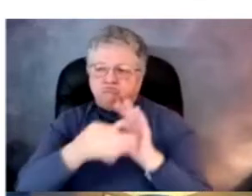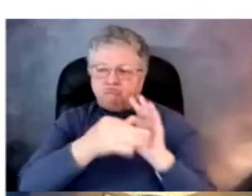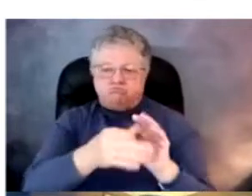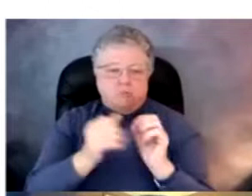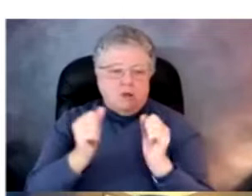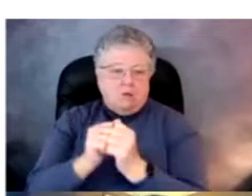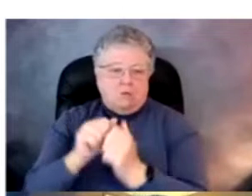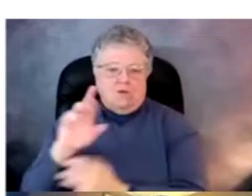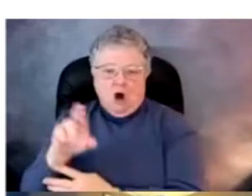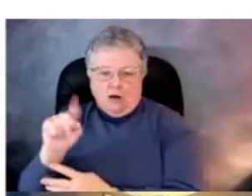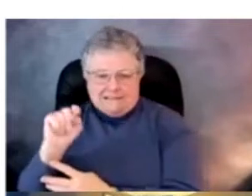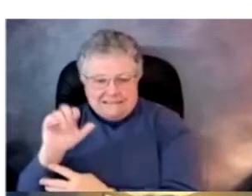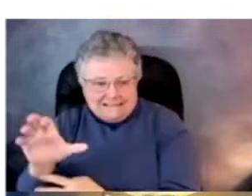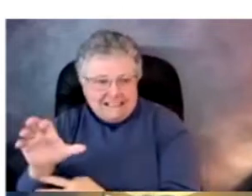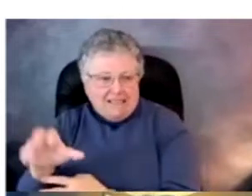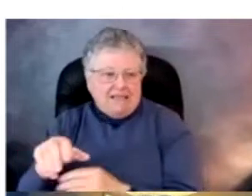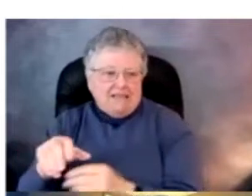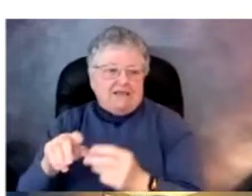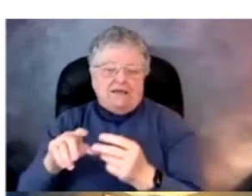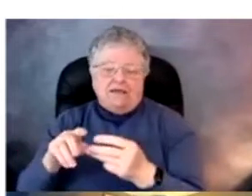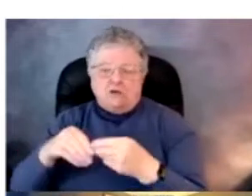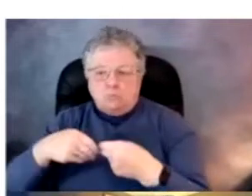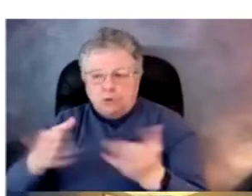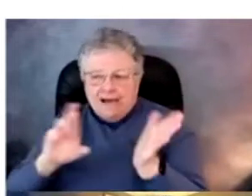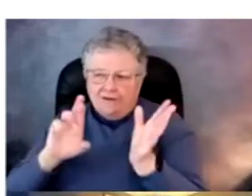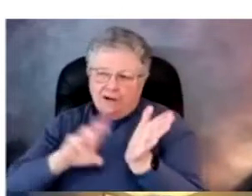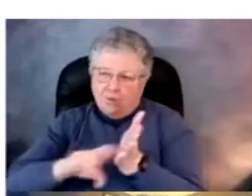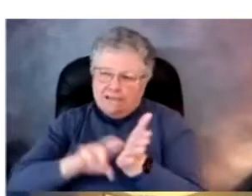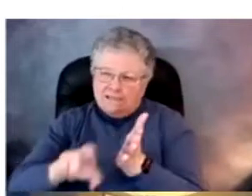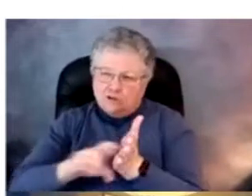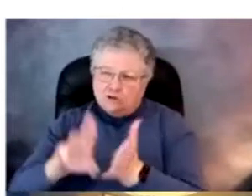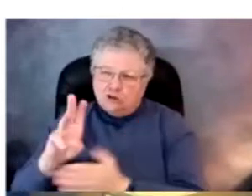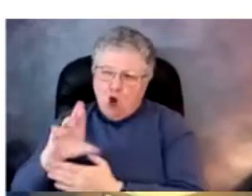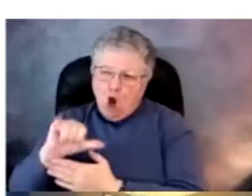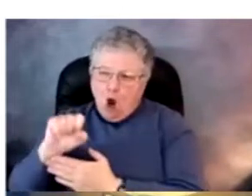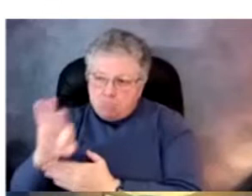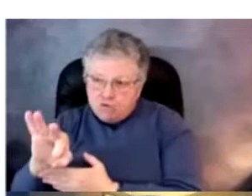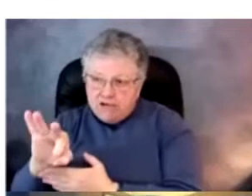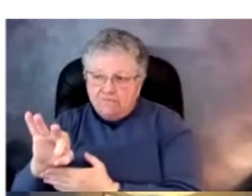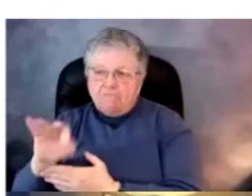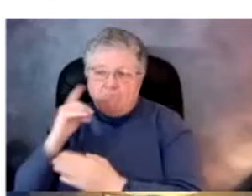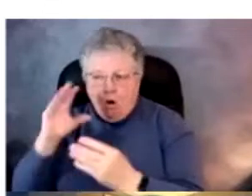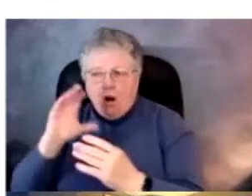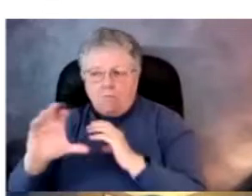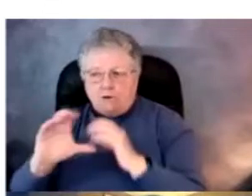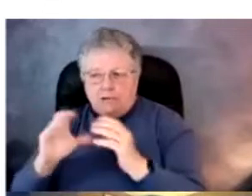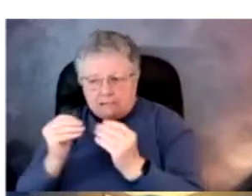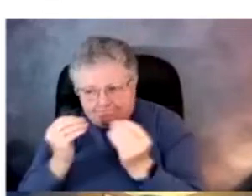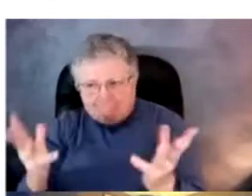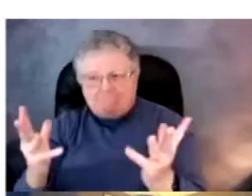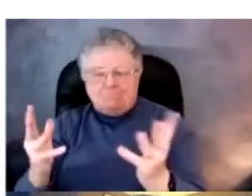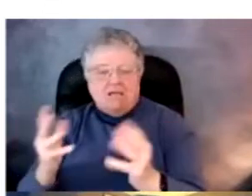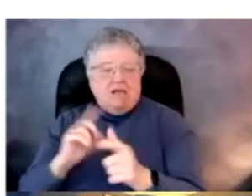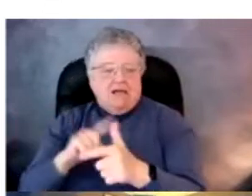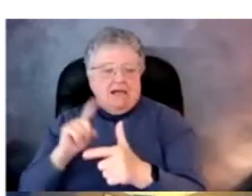with RTC to put out a research brief to communicate that impact, and then have created some dynamic data